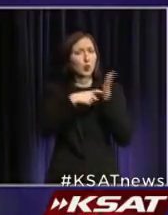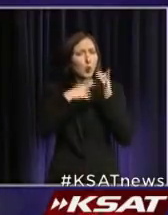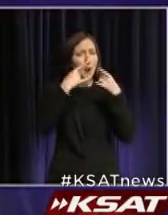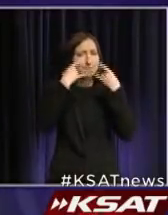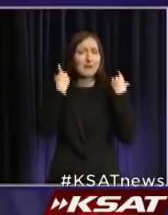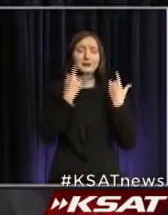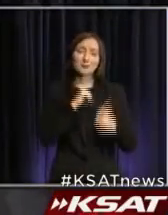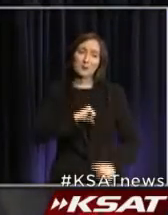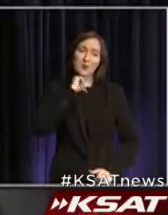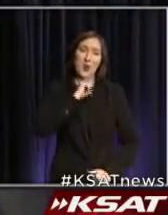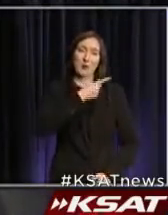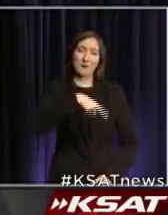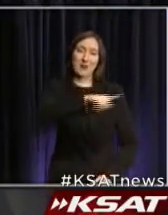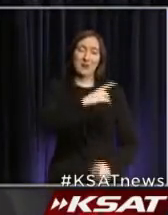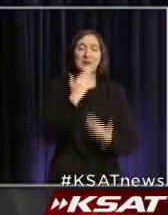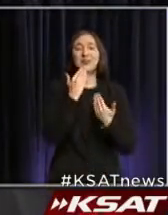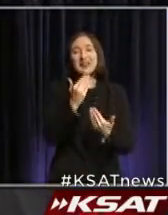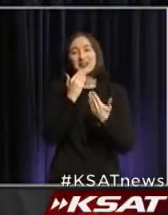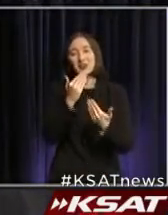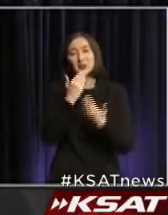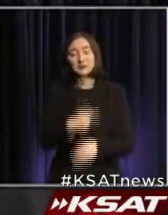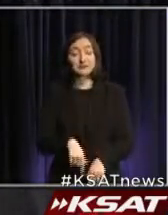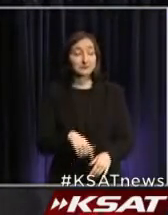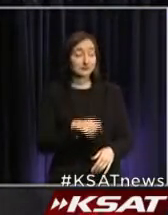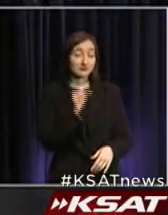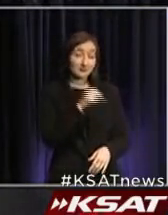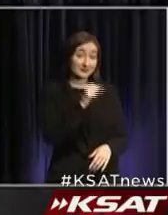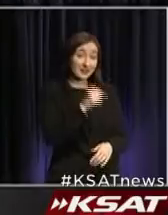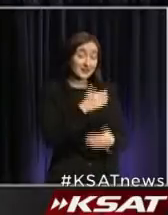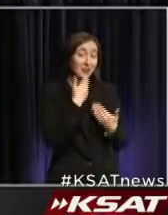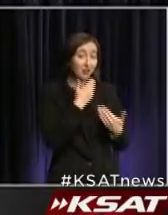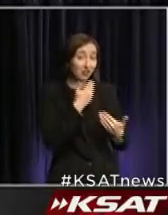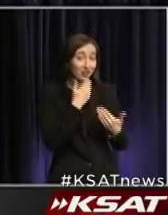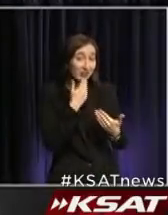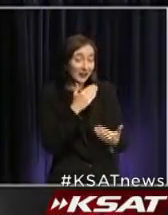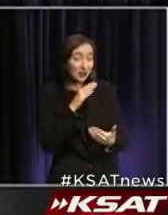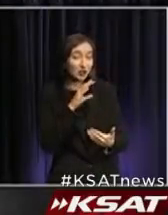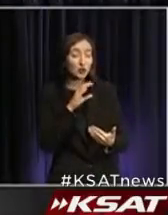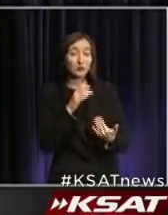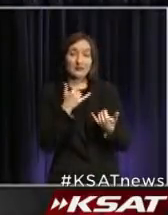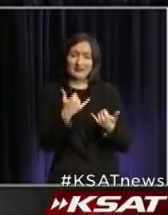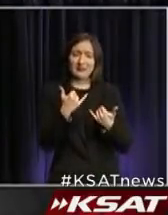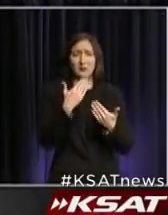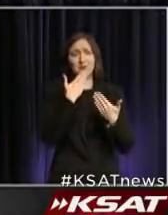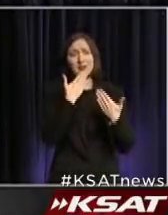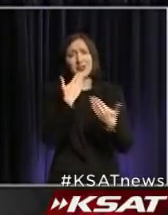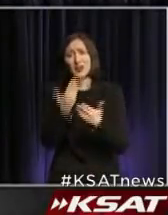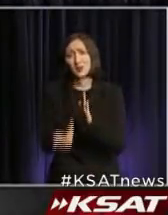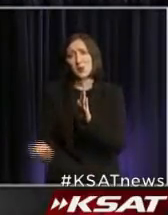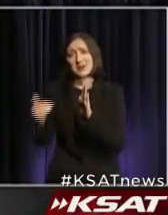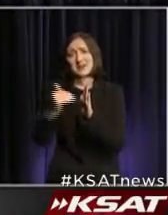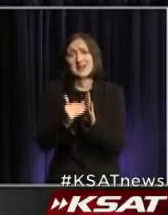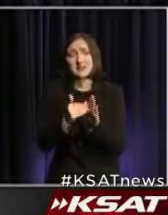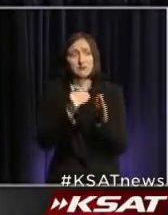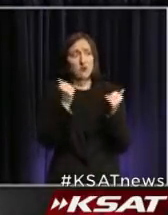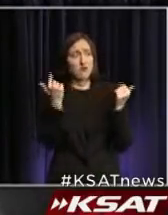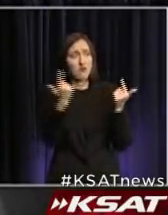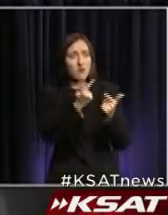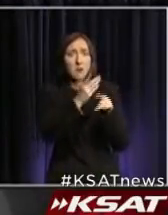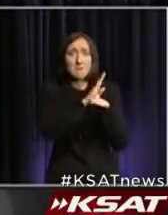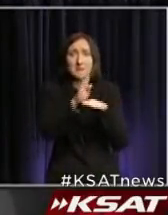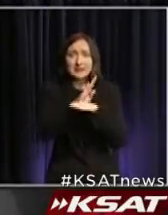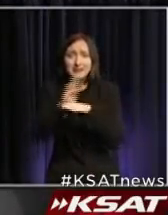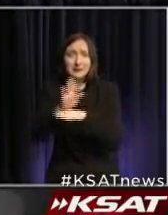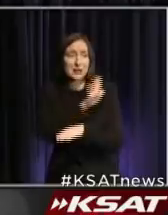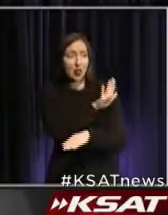let's keep it up. Thanks, Mayor. Great. Thank you, Commissioner. And do want to say a special thank you again to all those business owners who are doing what they need to do to protect